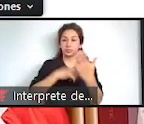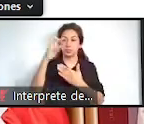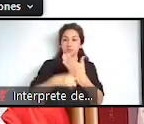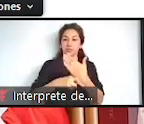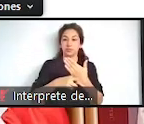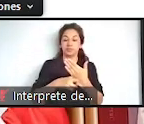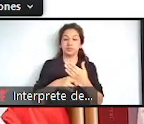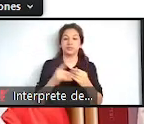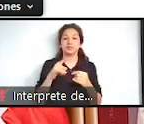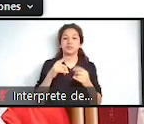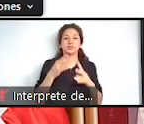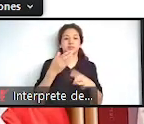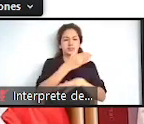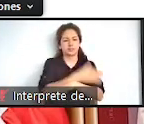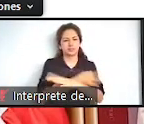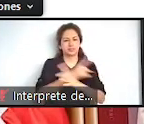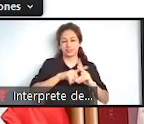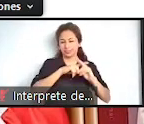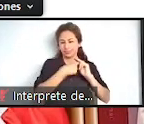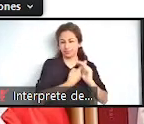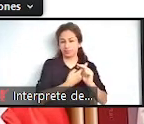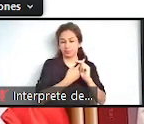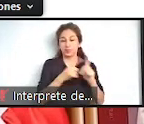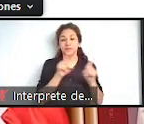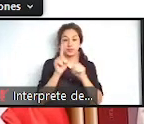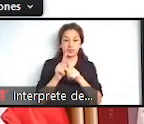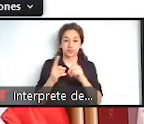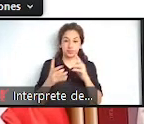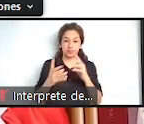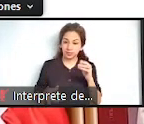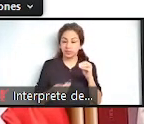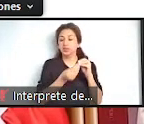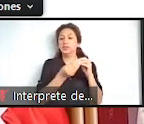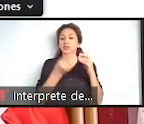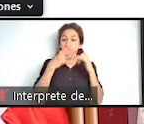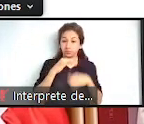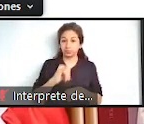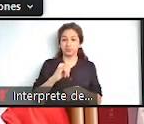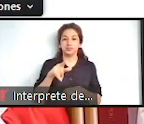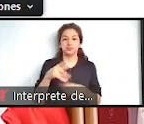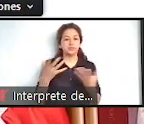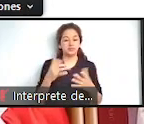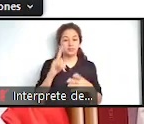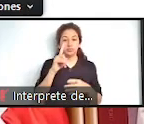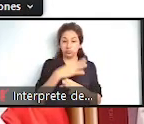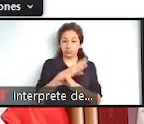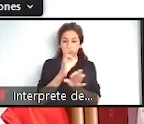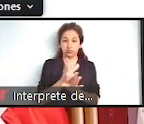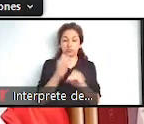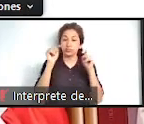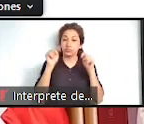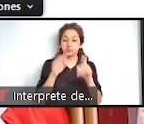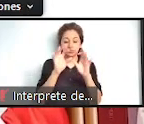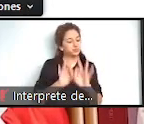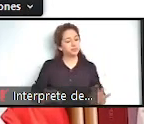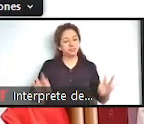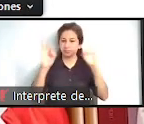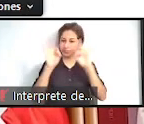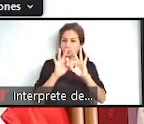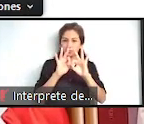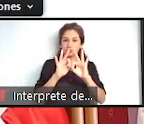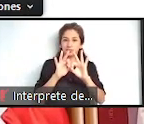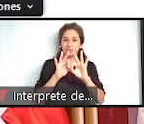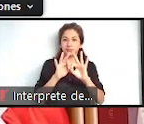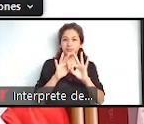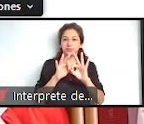contributed to this action plan since the beginning and we have contributed to shape this